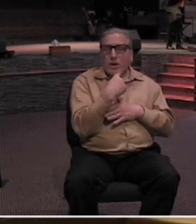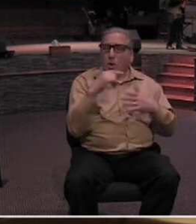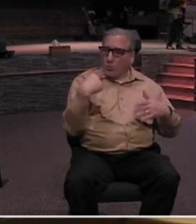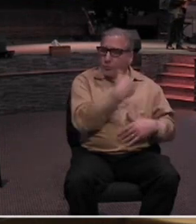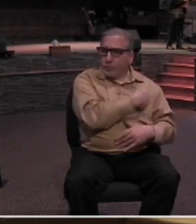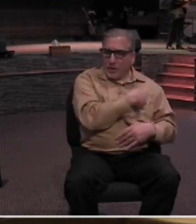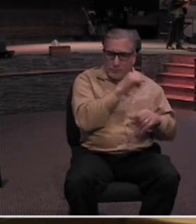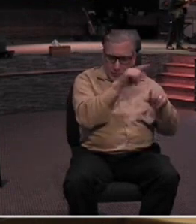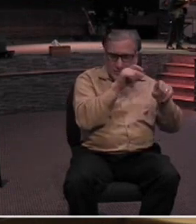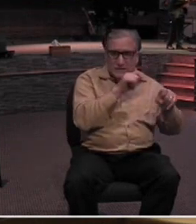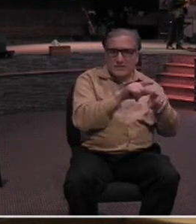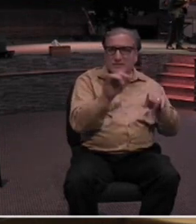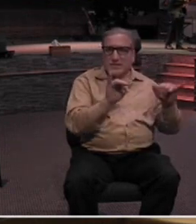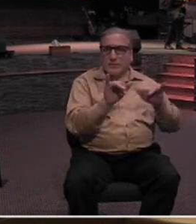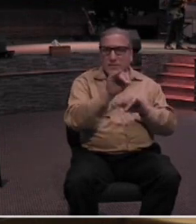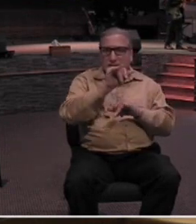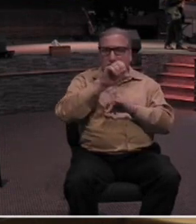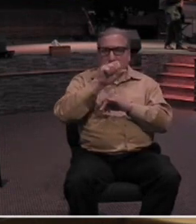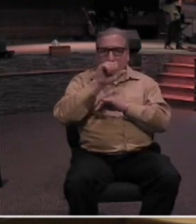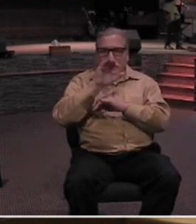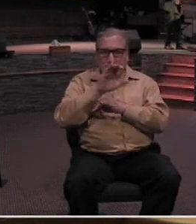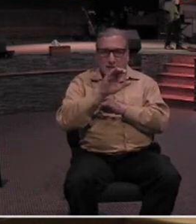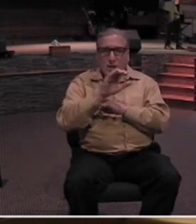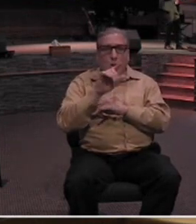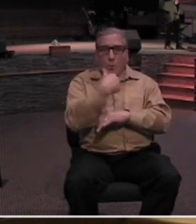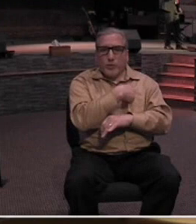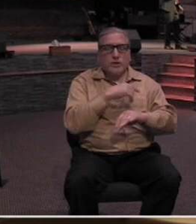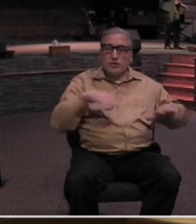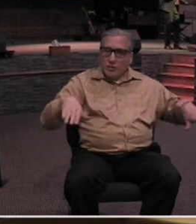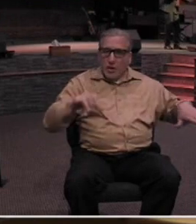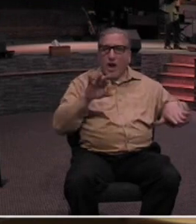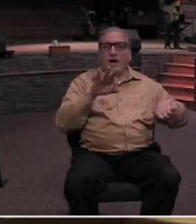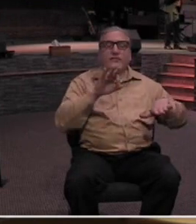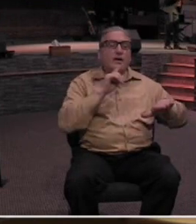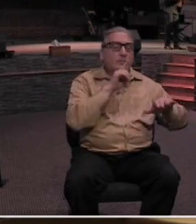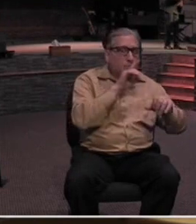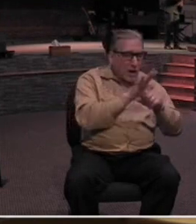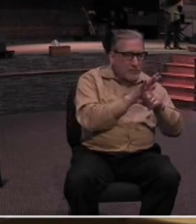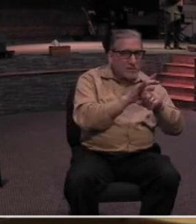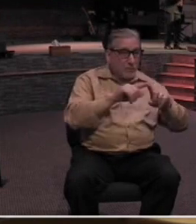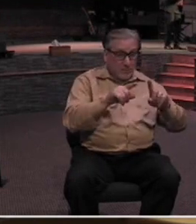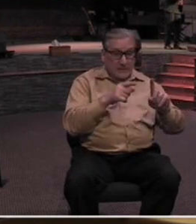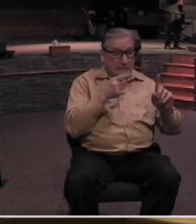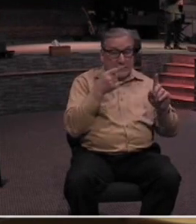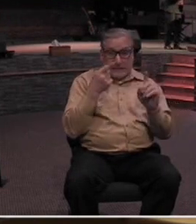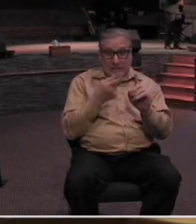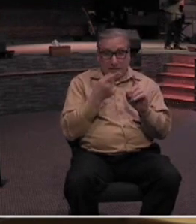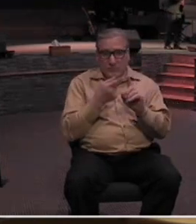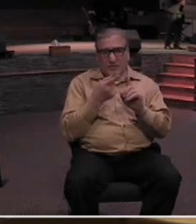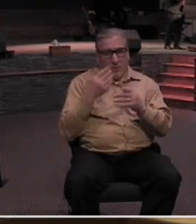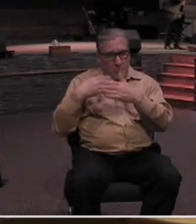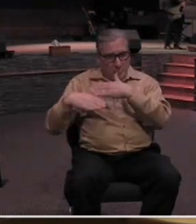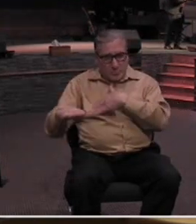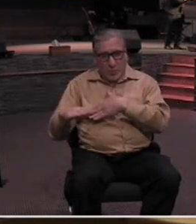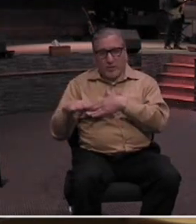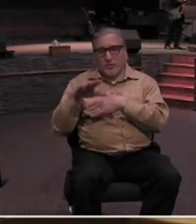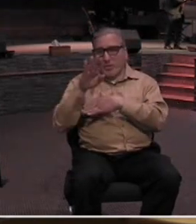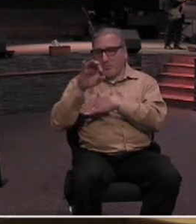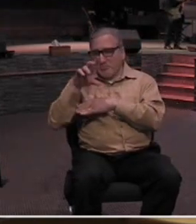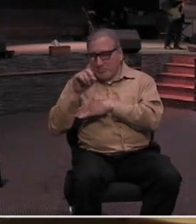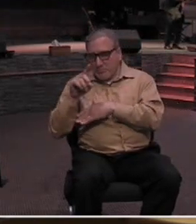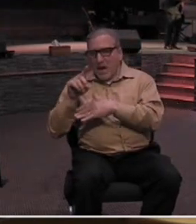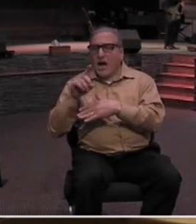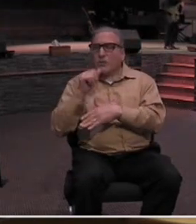as Isaac was, are children of promise. But as he who was born according to the flesh, then